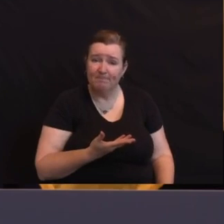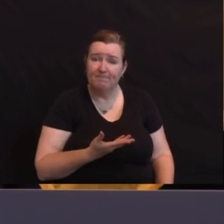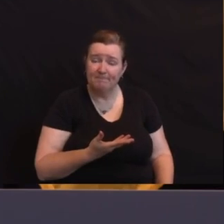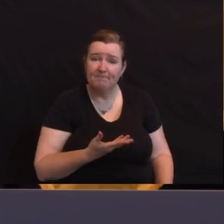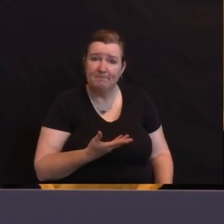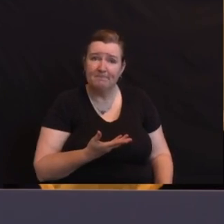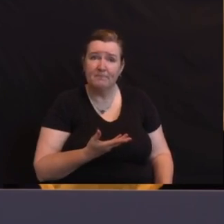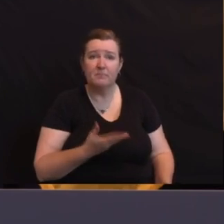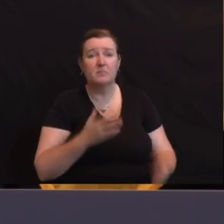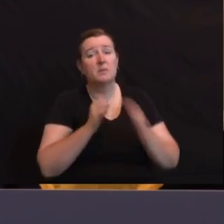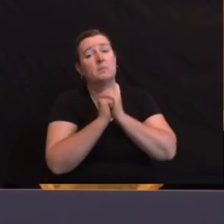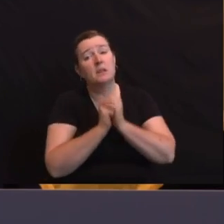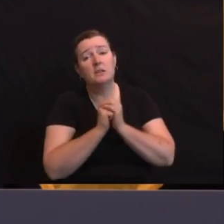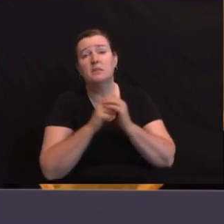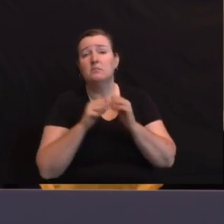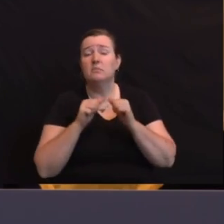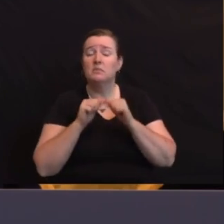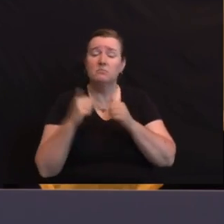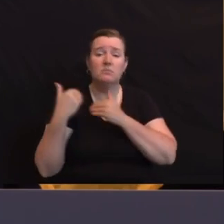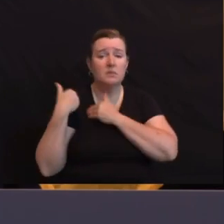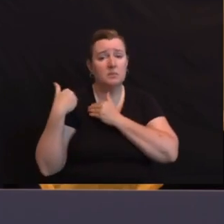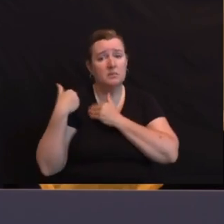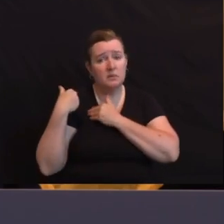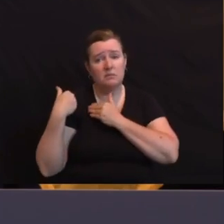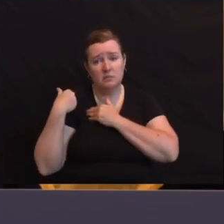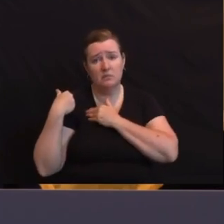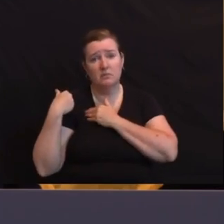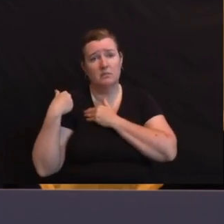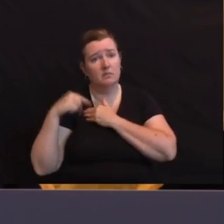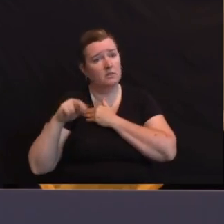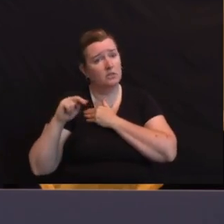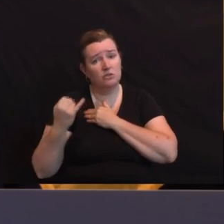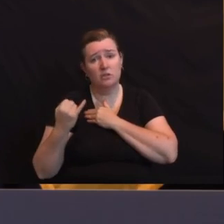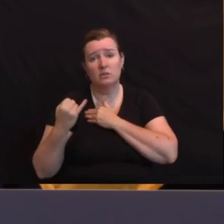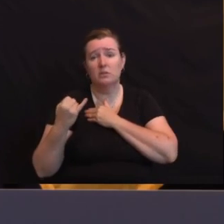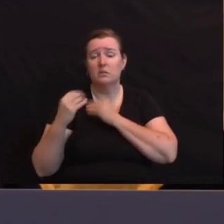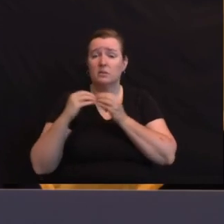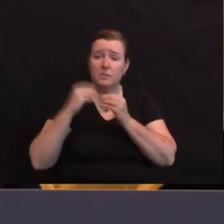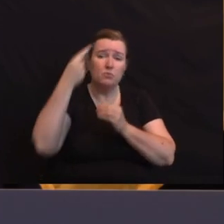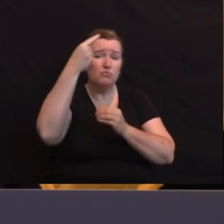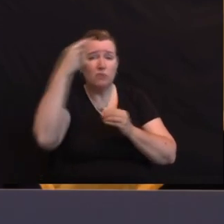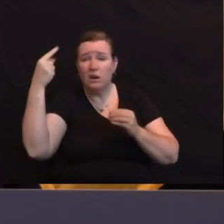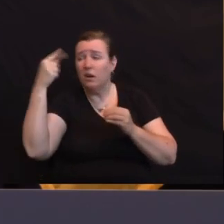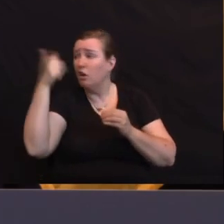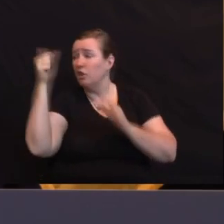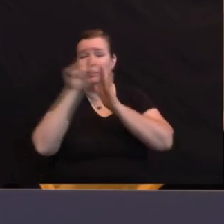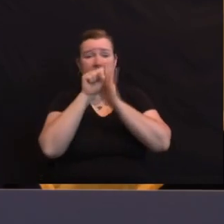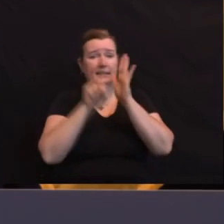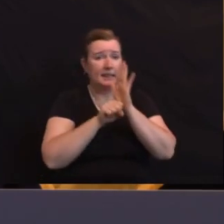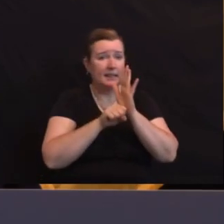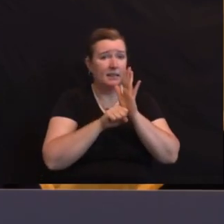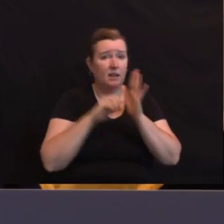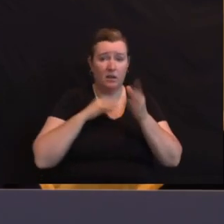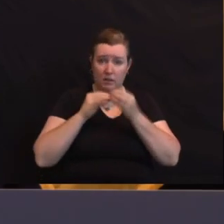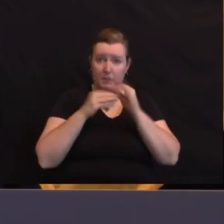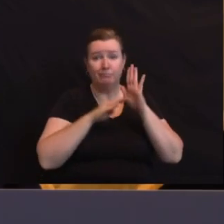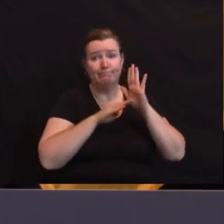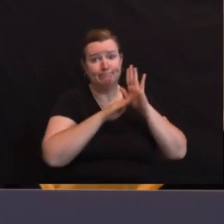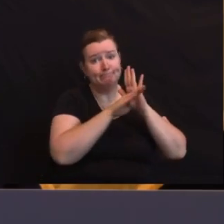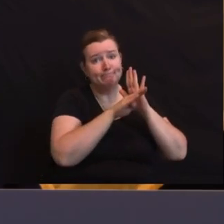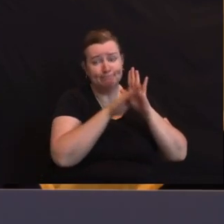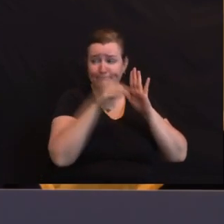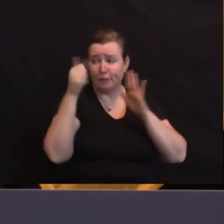Please continue to do what you've been doing. No state has done what we've done. Even though our numbers are up, compare us to other American states,